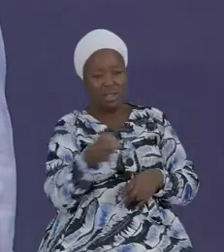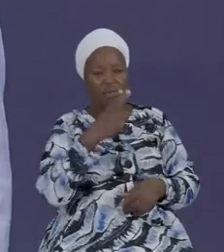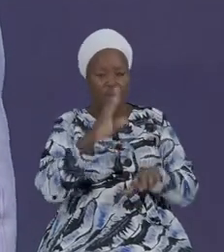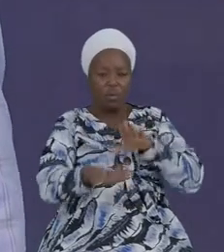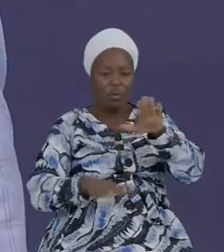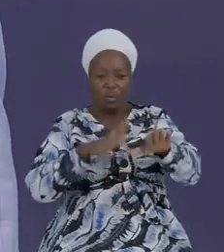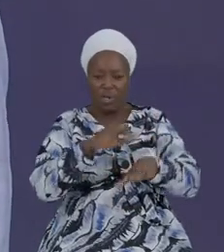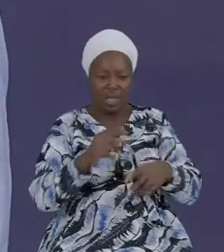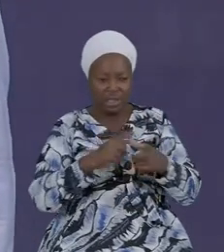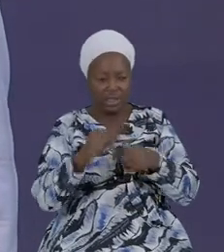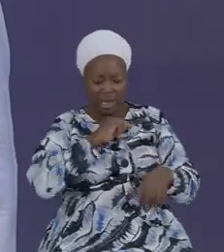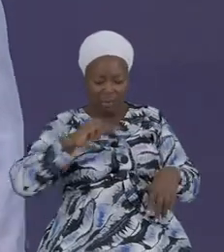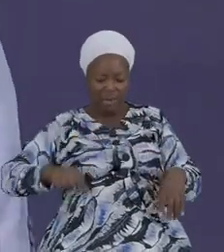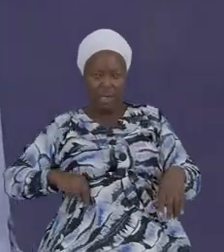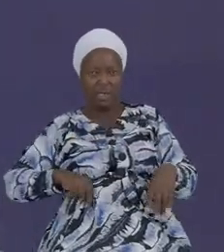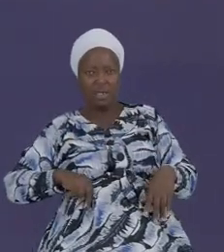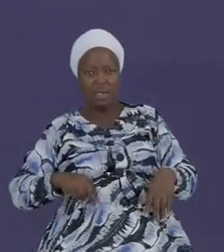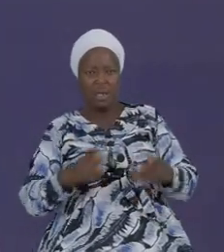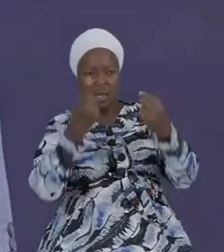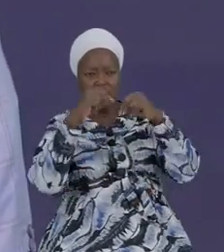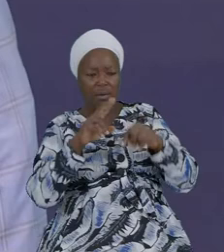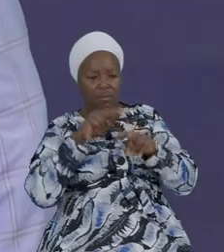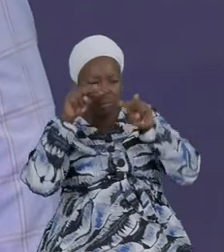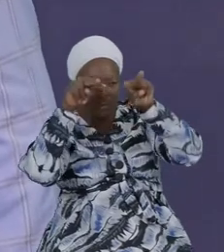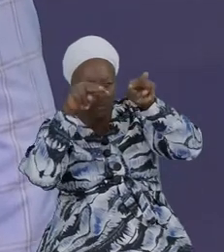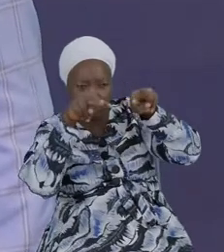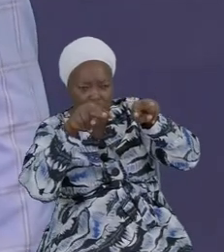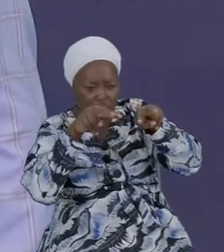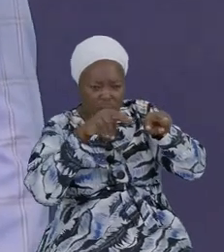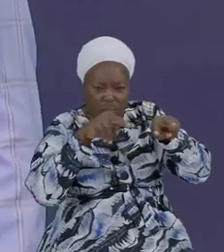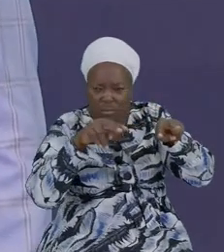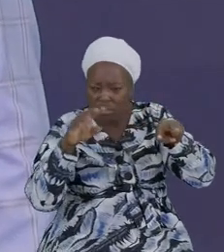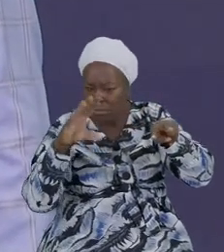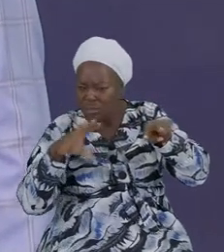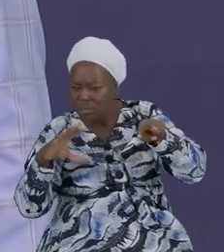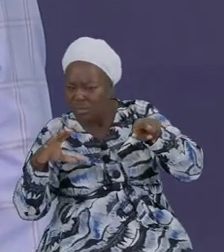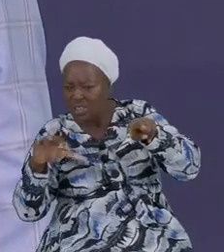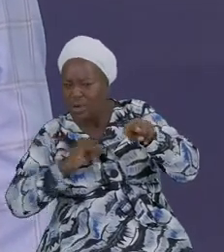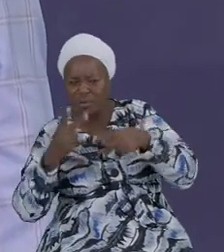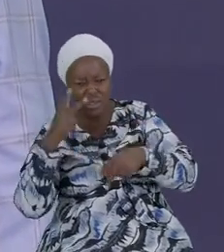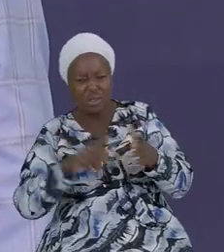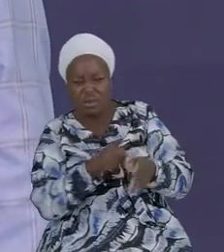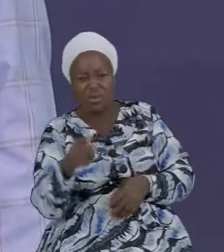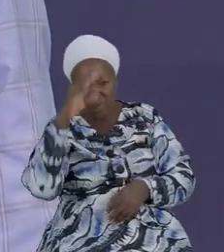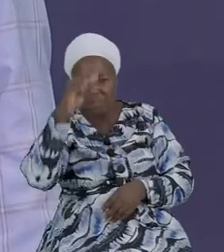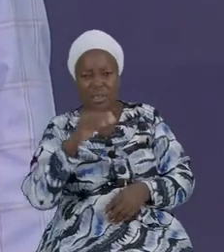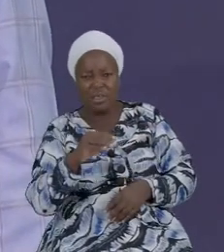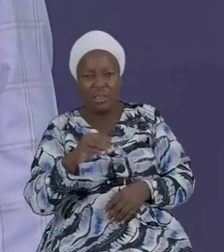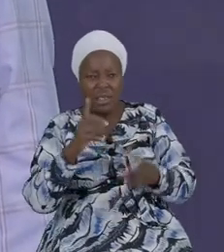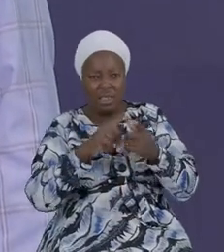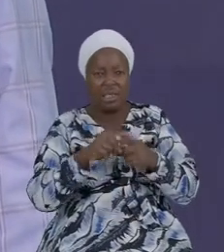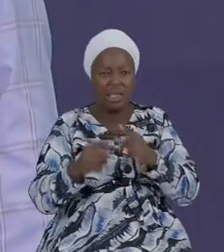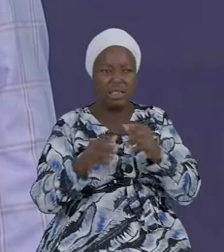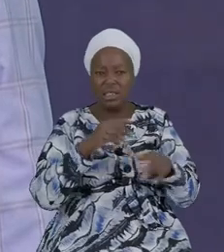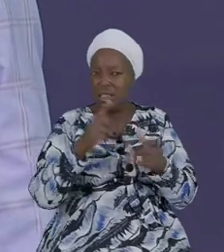told, Nebuchadnezzar rose up, and he looked, he peeped in. I want to see those men. Israel,